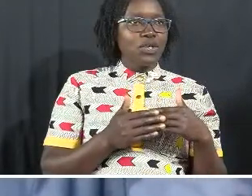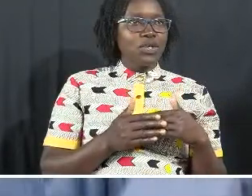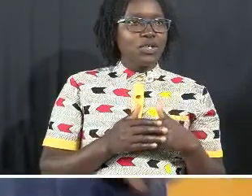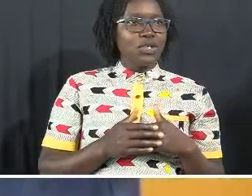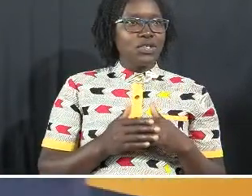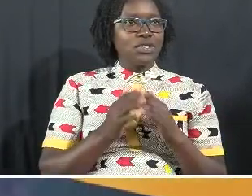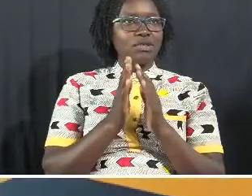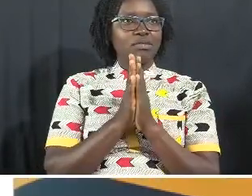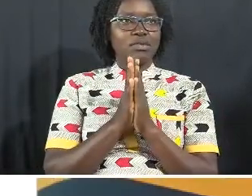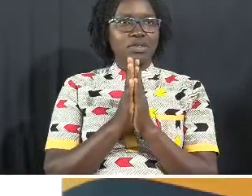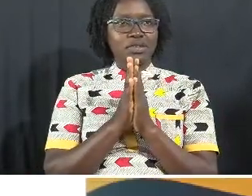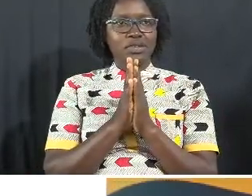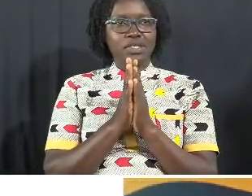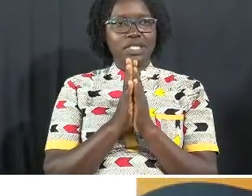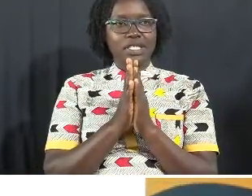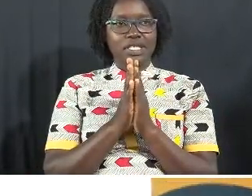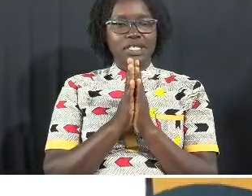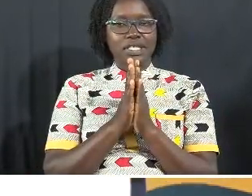Let us pray.